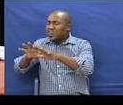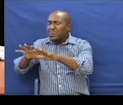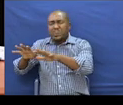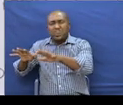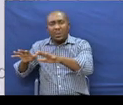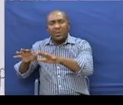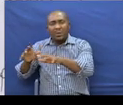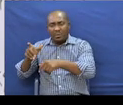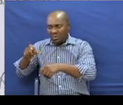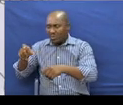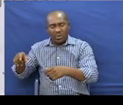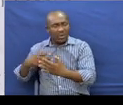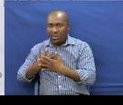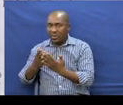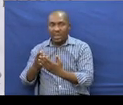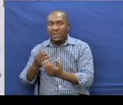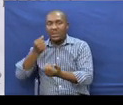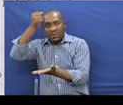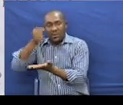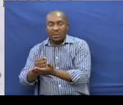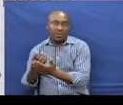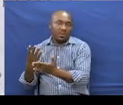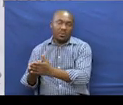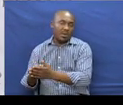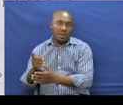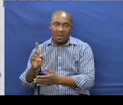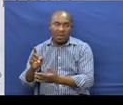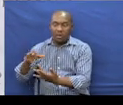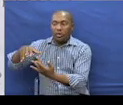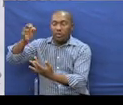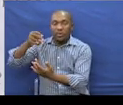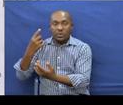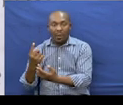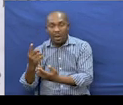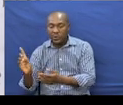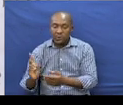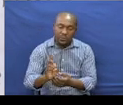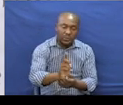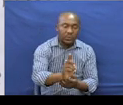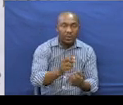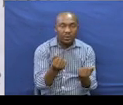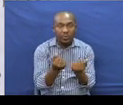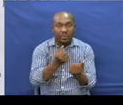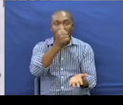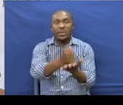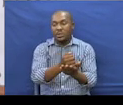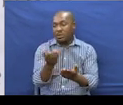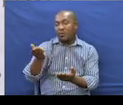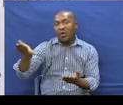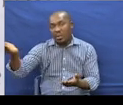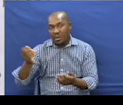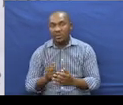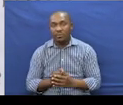to be heard and attended to when you decide to invite them in a meeting. So due to the fact